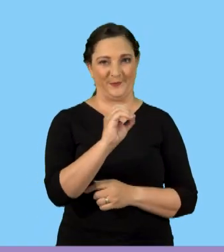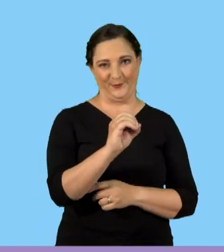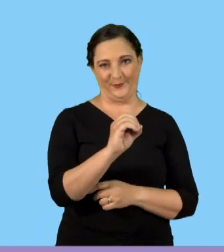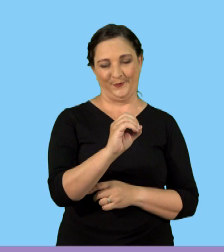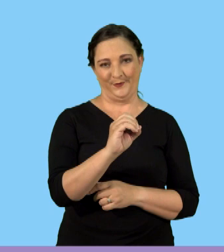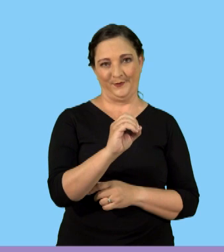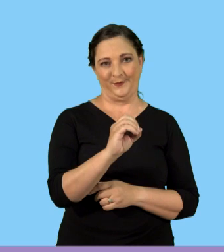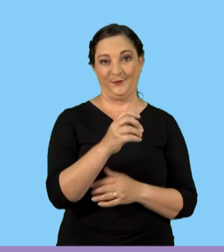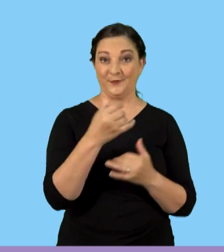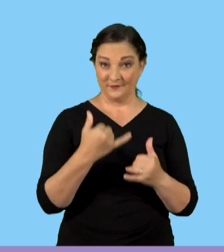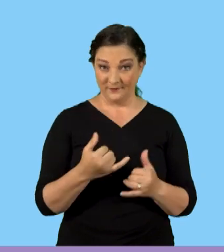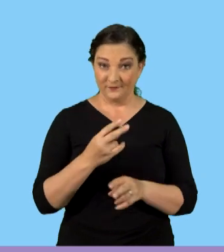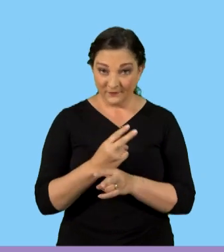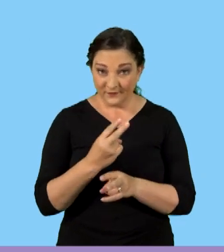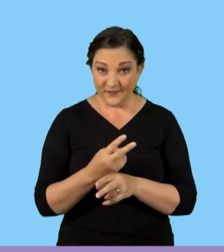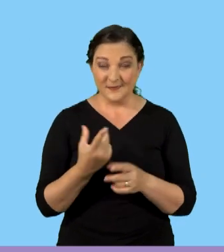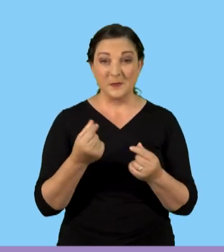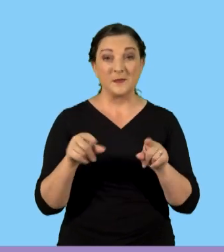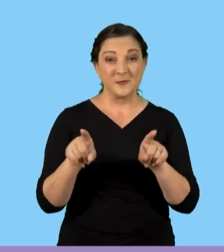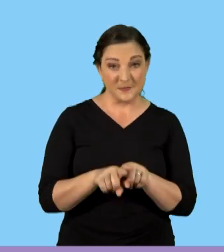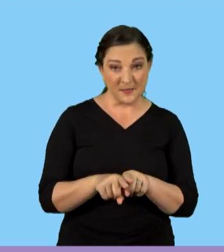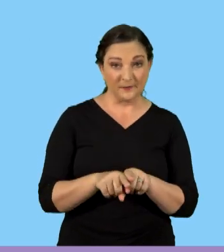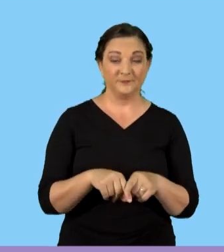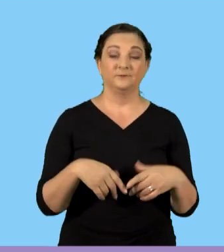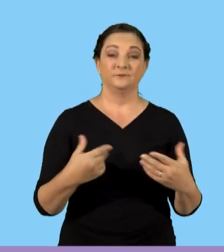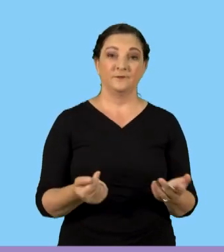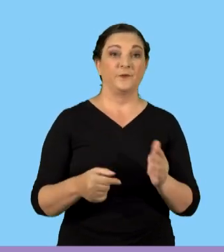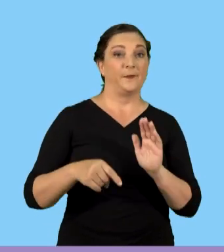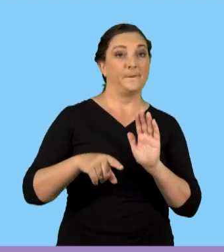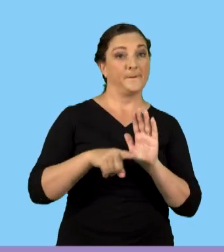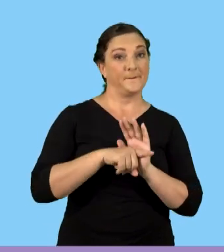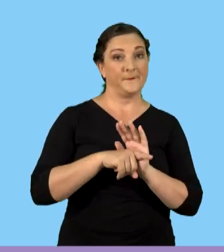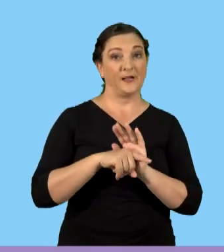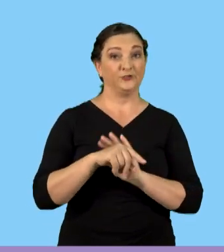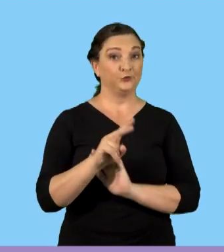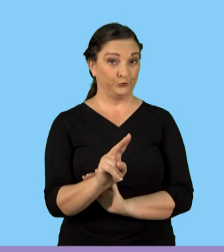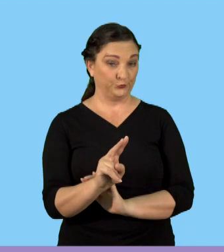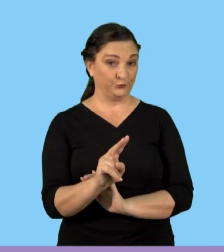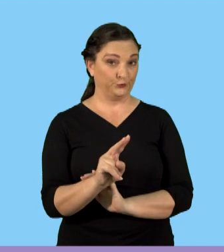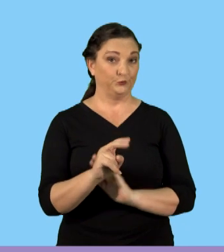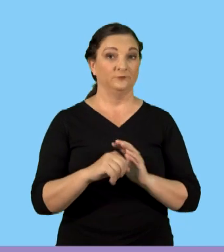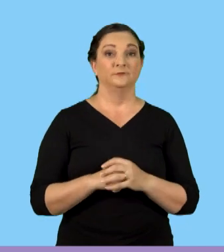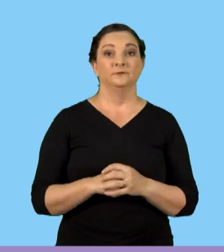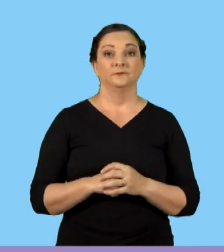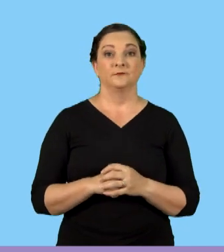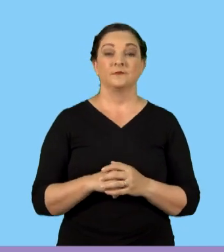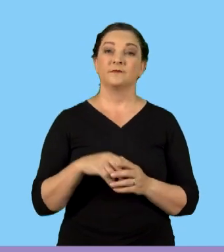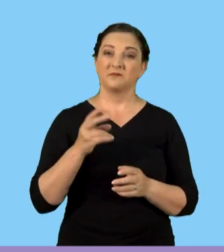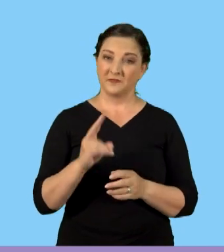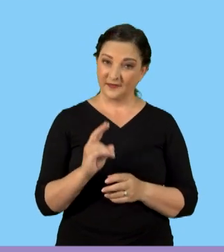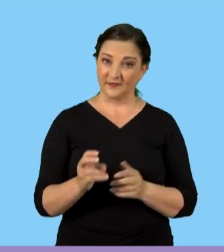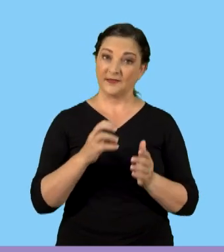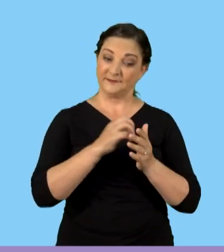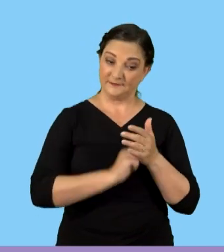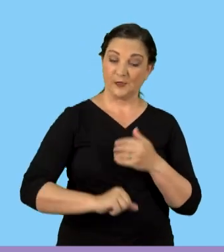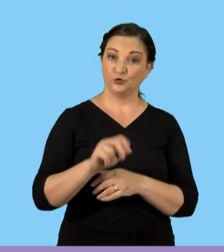give us a 0. If we continue subtracting 2, so that is 0 minus 2, that is going to give us a negative 2.